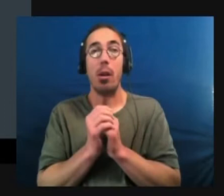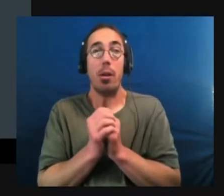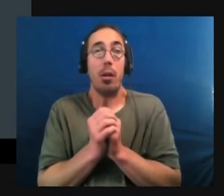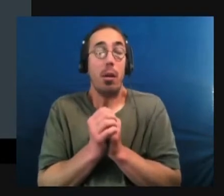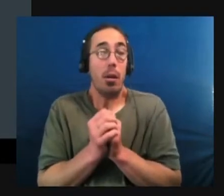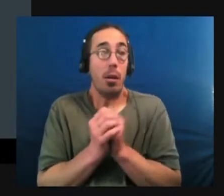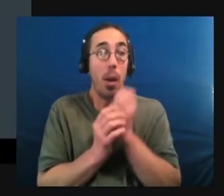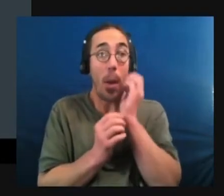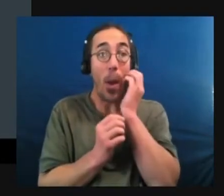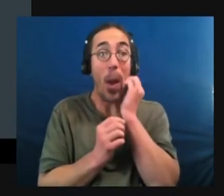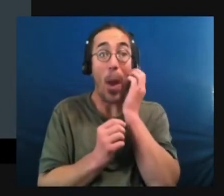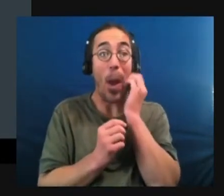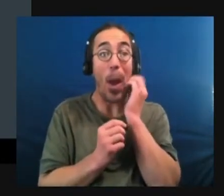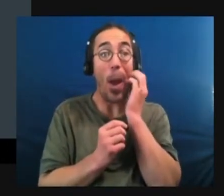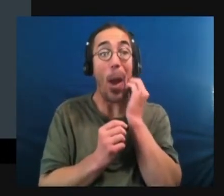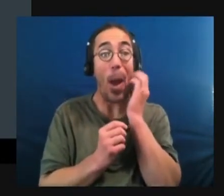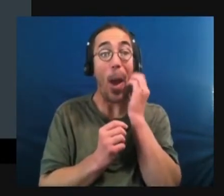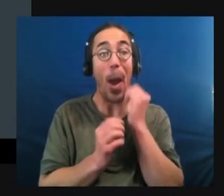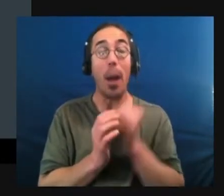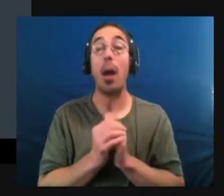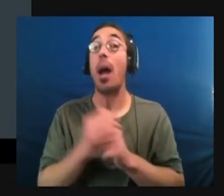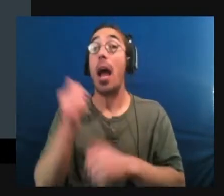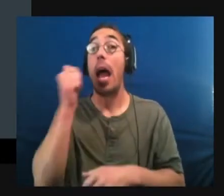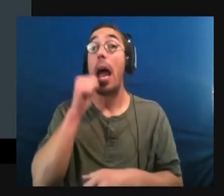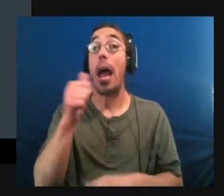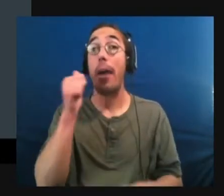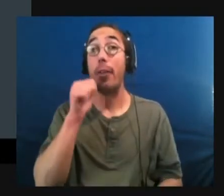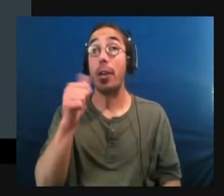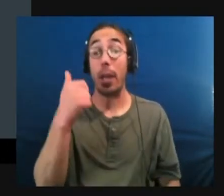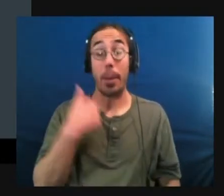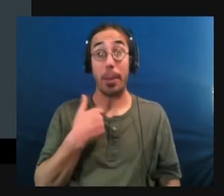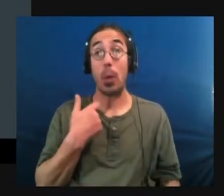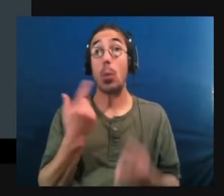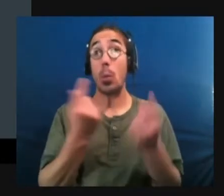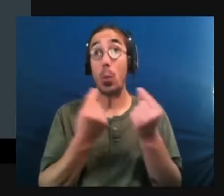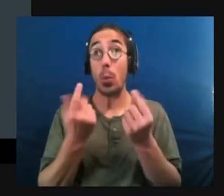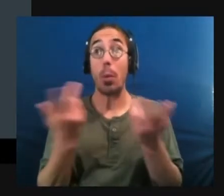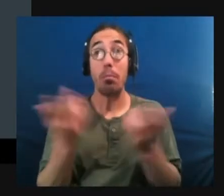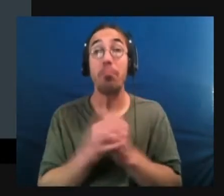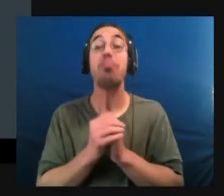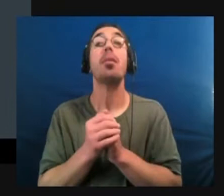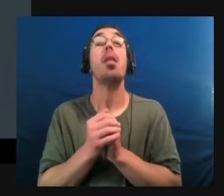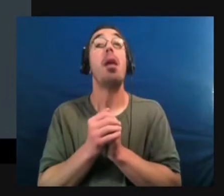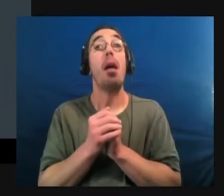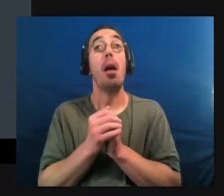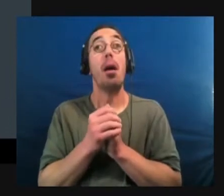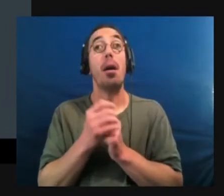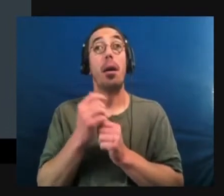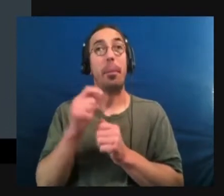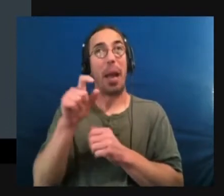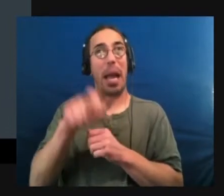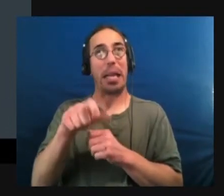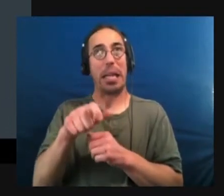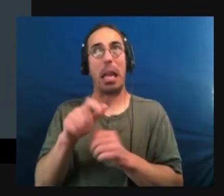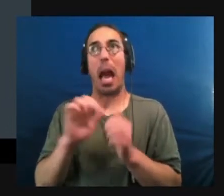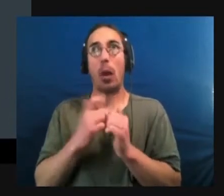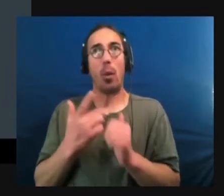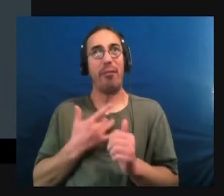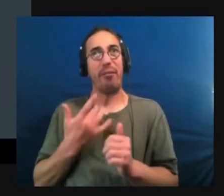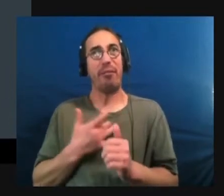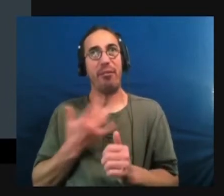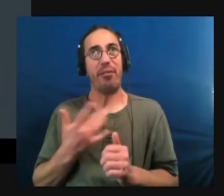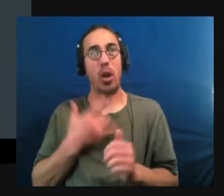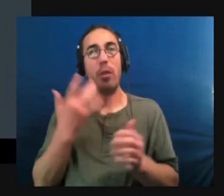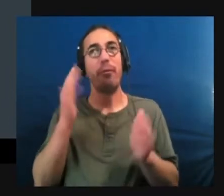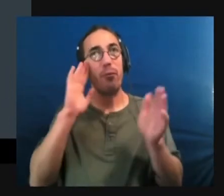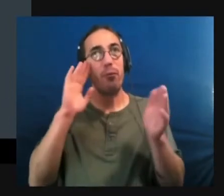that I do almost daily to really recenter myself on what it is that I need to feel focused